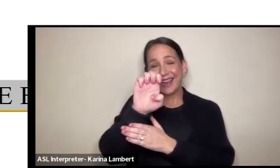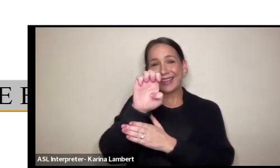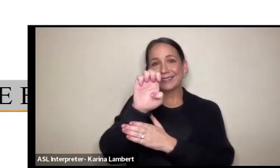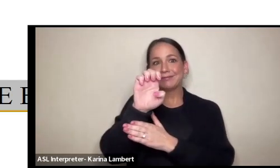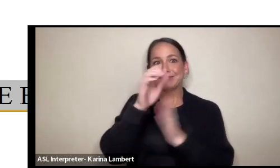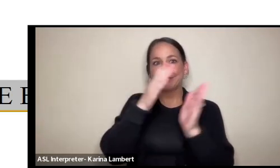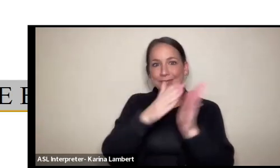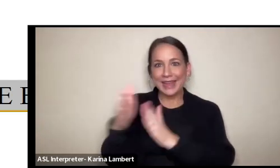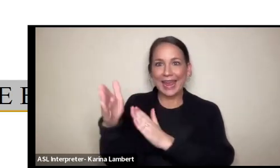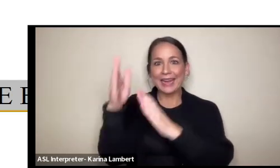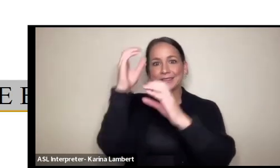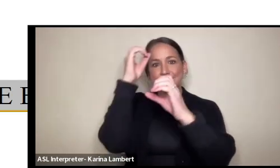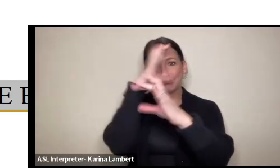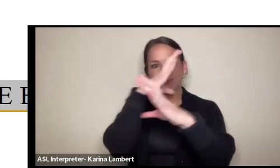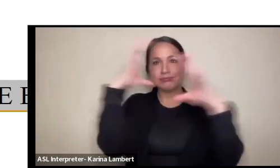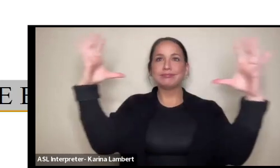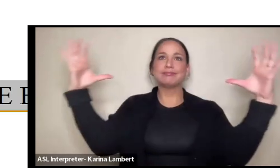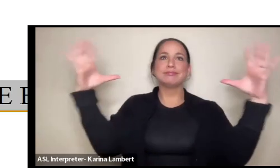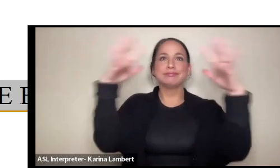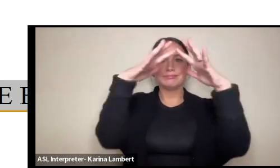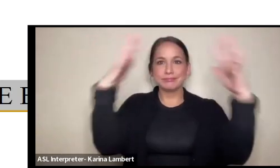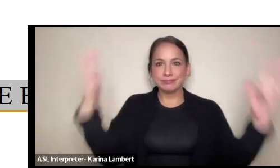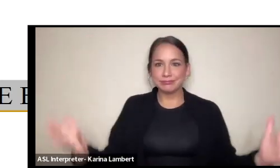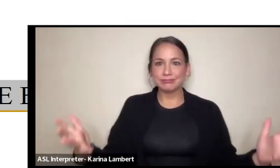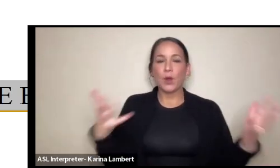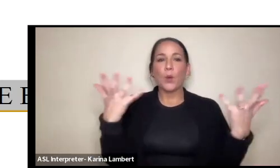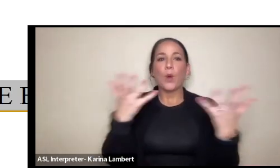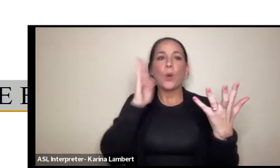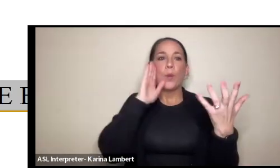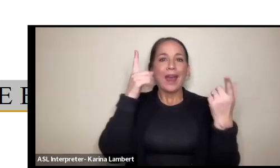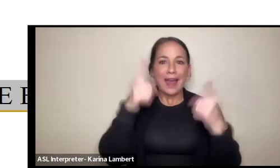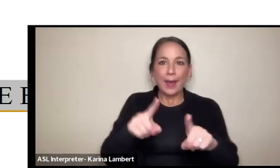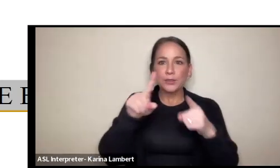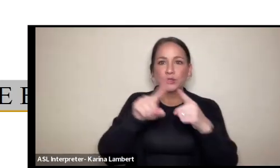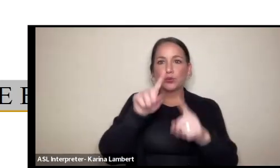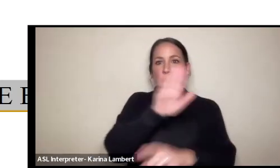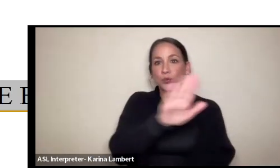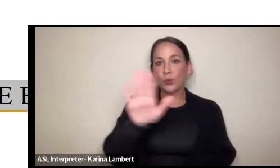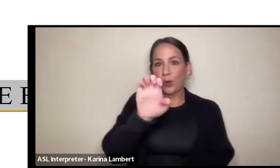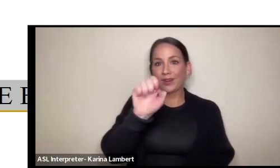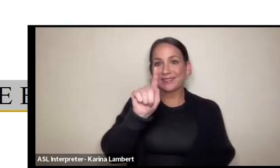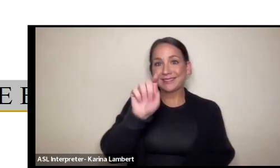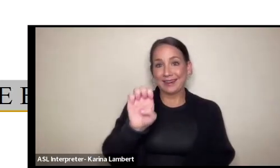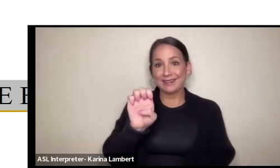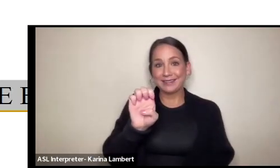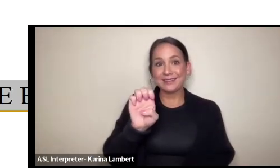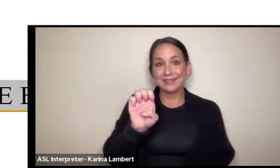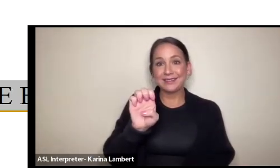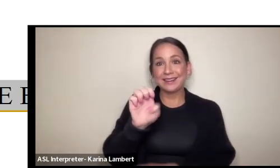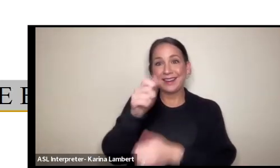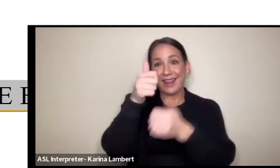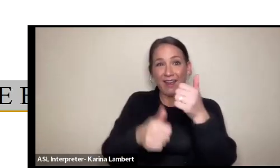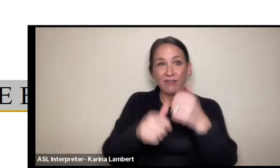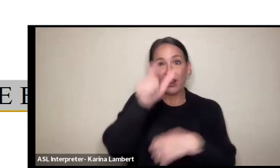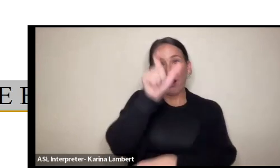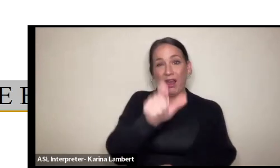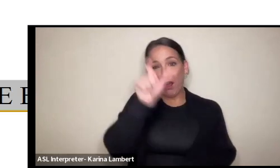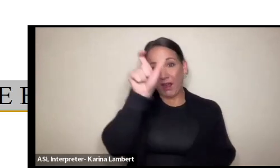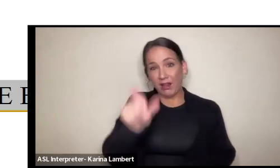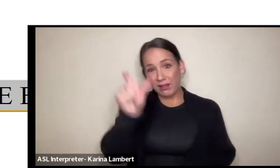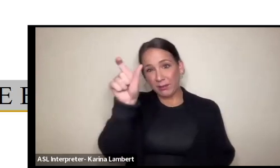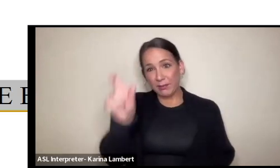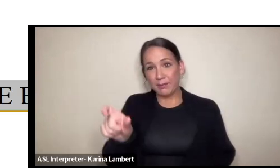picture of what will happen to your estate, every column and every